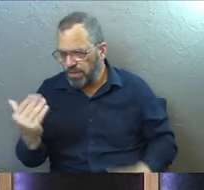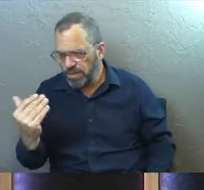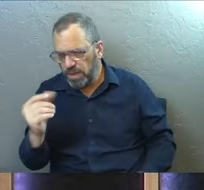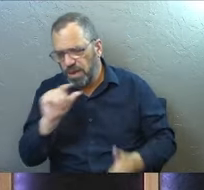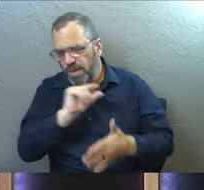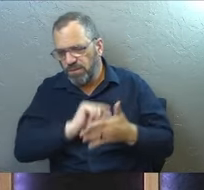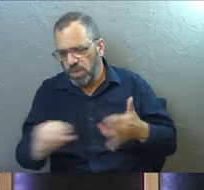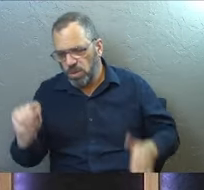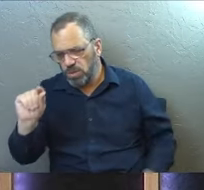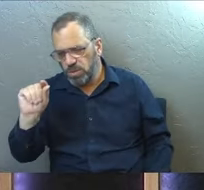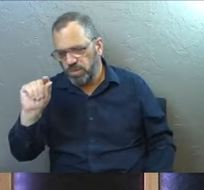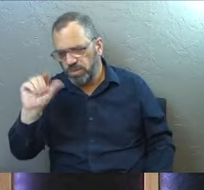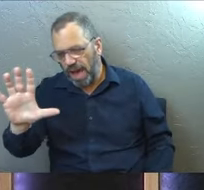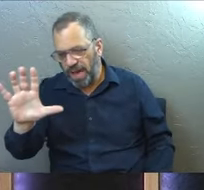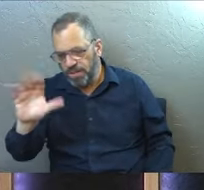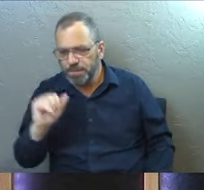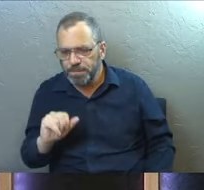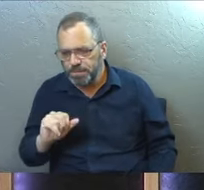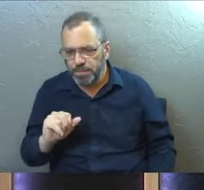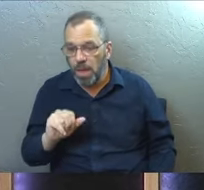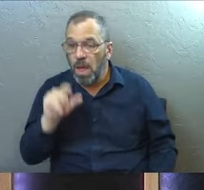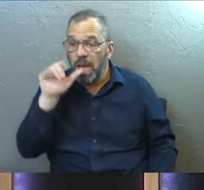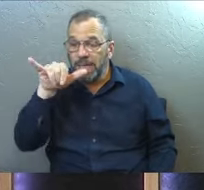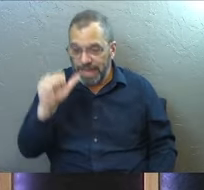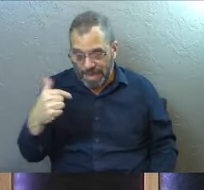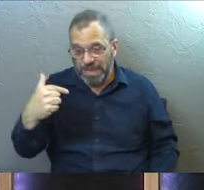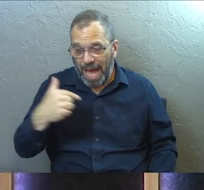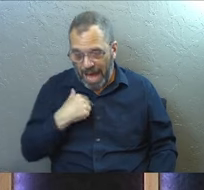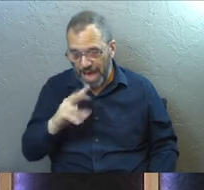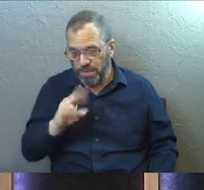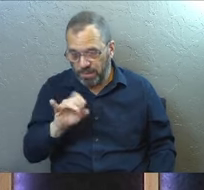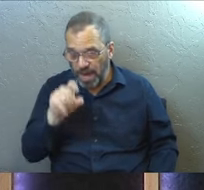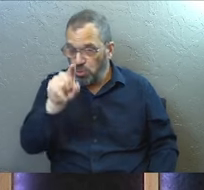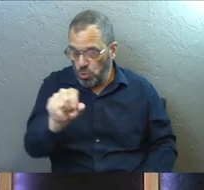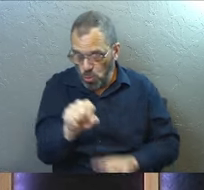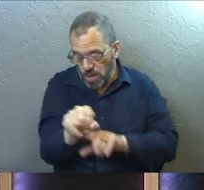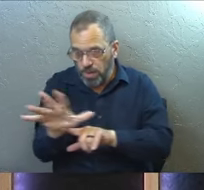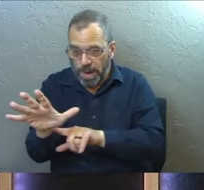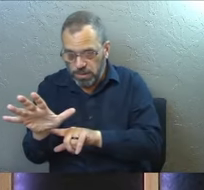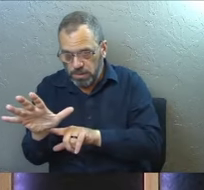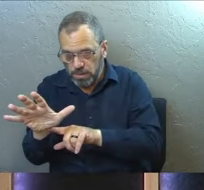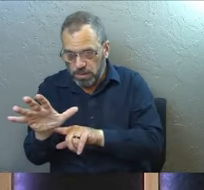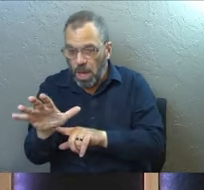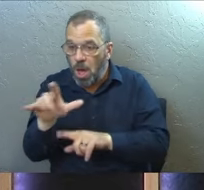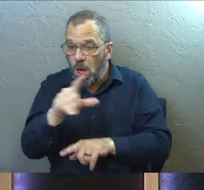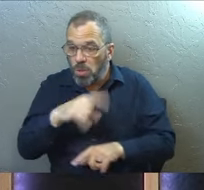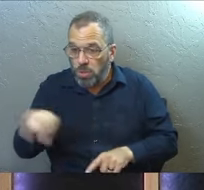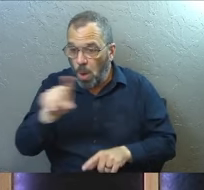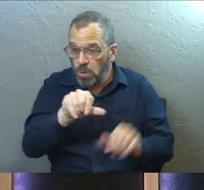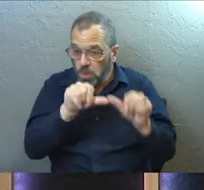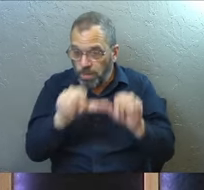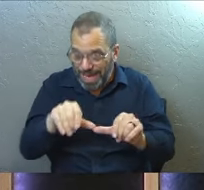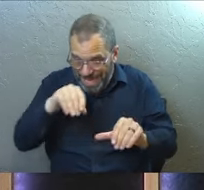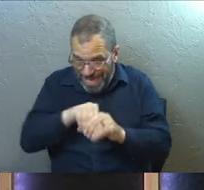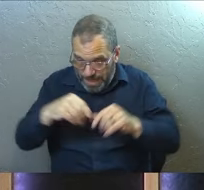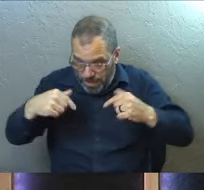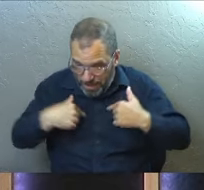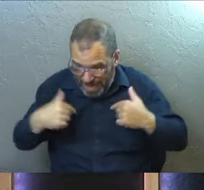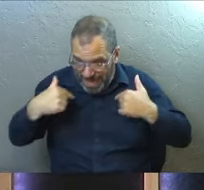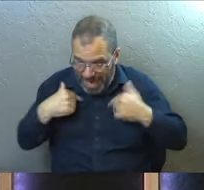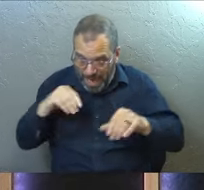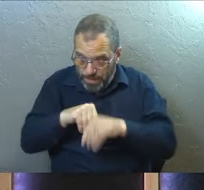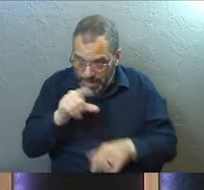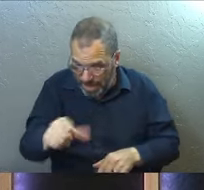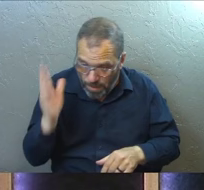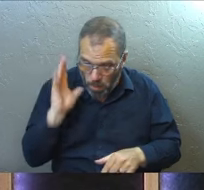15, verse 5 says, yes, I am the vine, you are the branches. Those who remain in me and